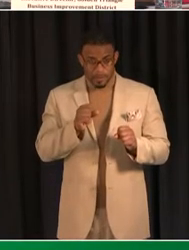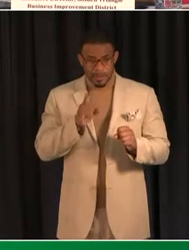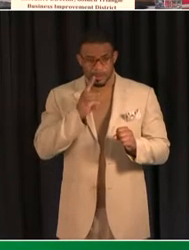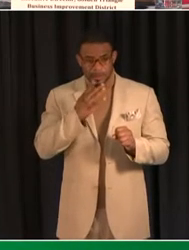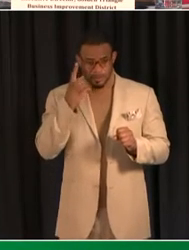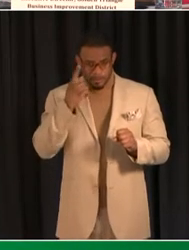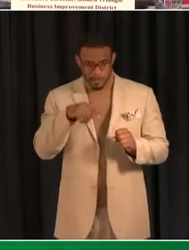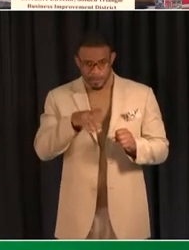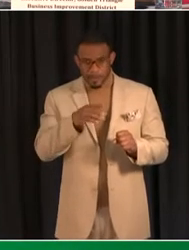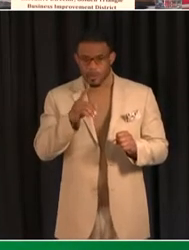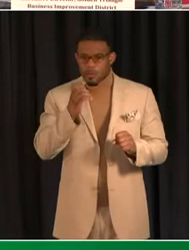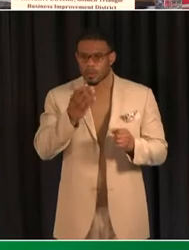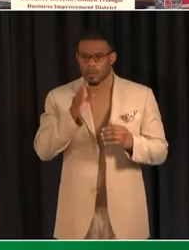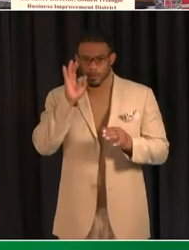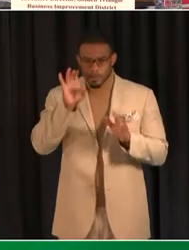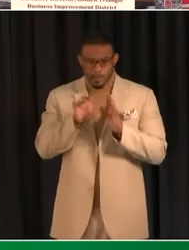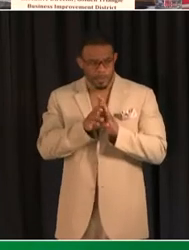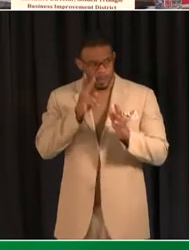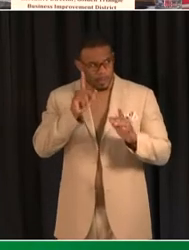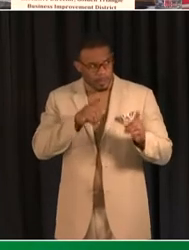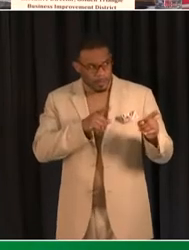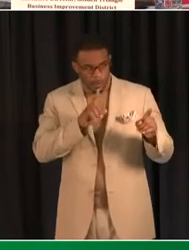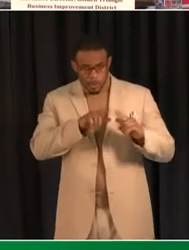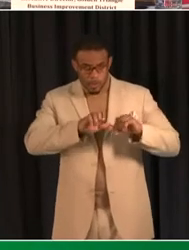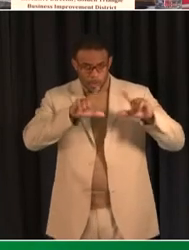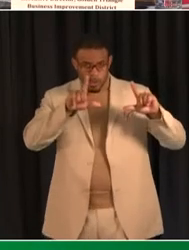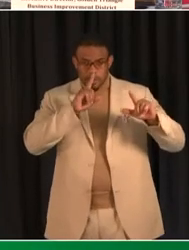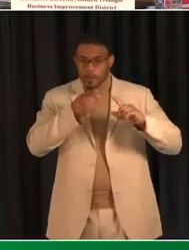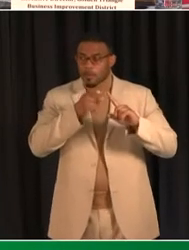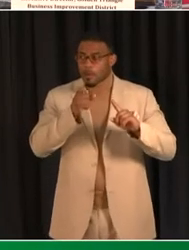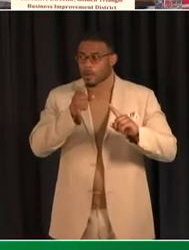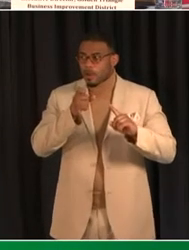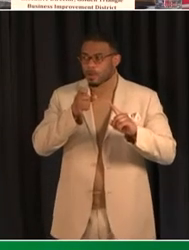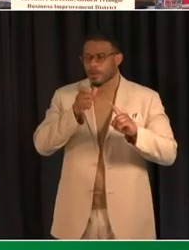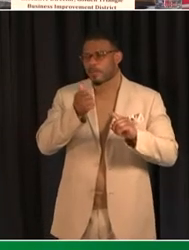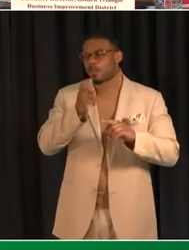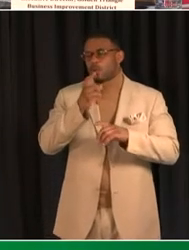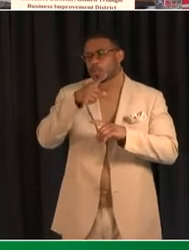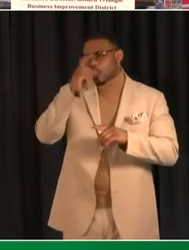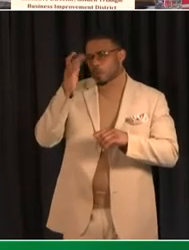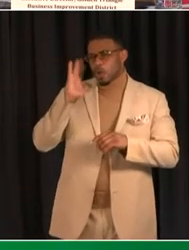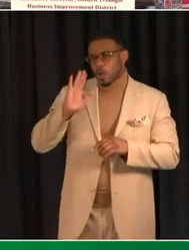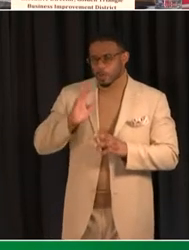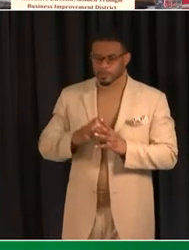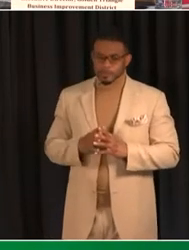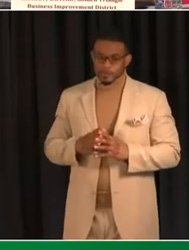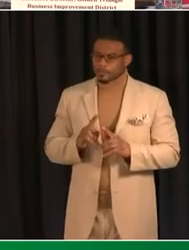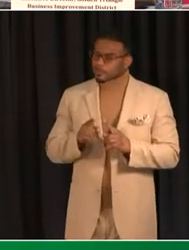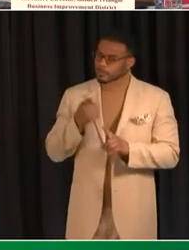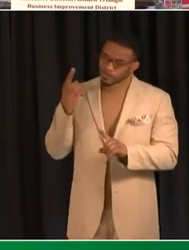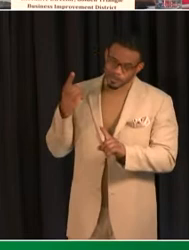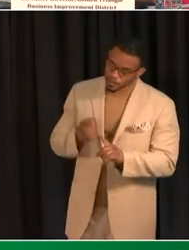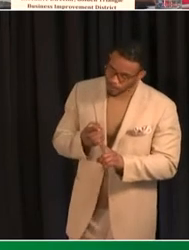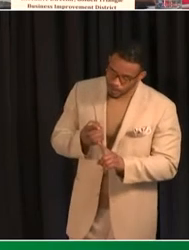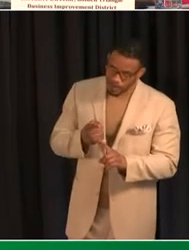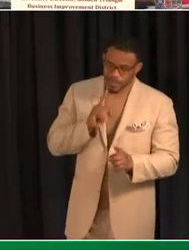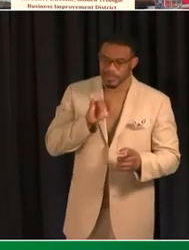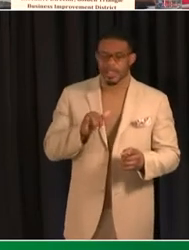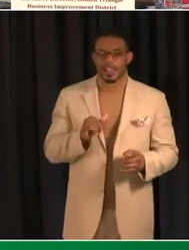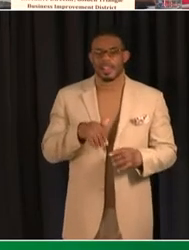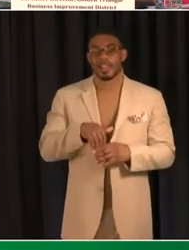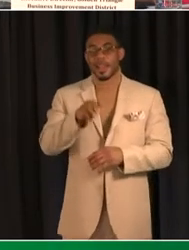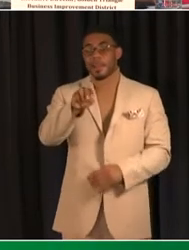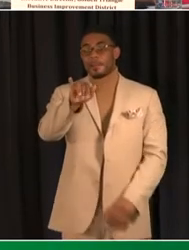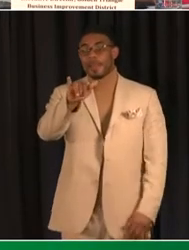valve is there for them. And one of the pictures that you see on the screen is from a couple summers ago, but the point here